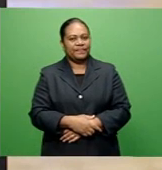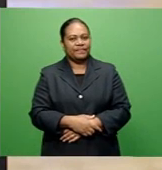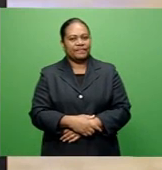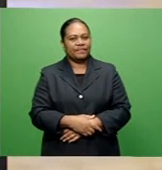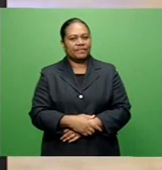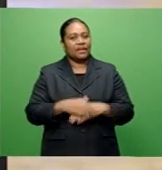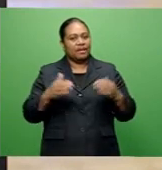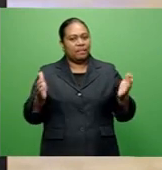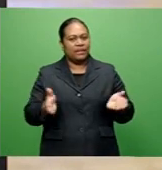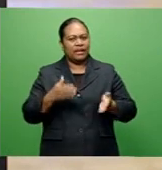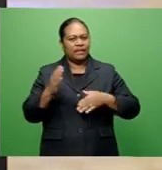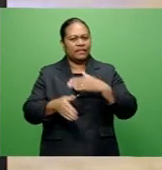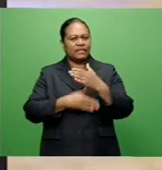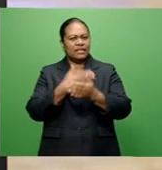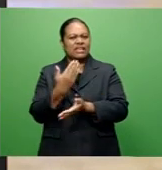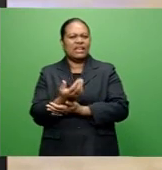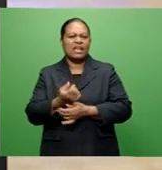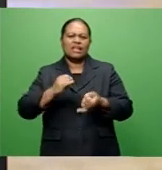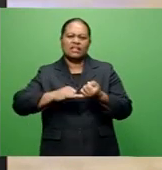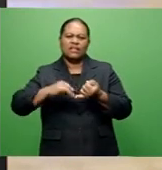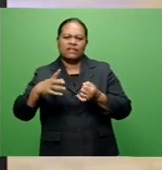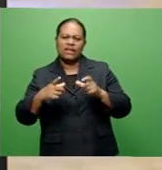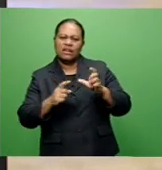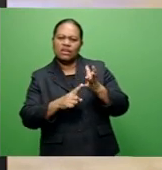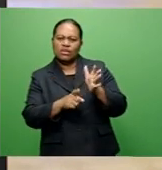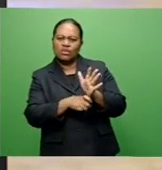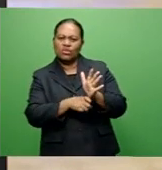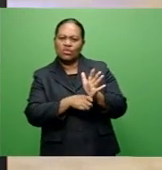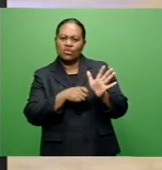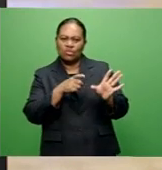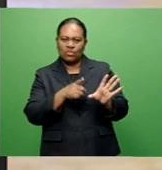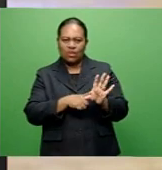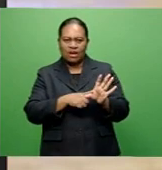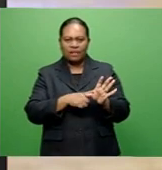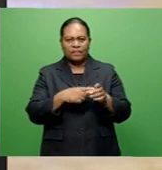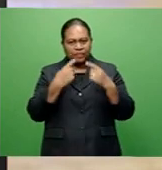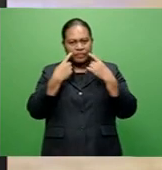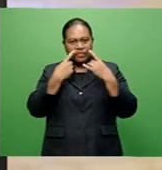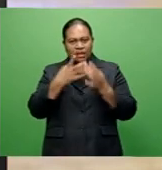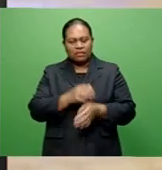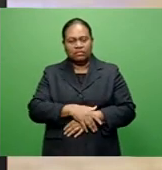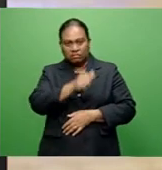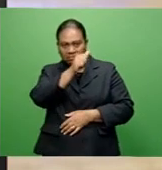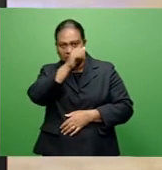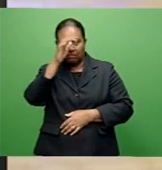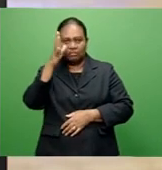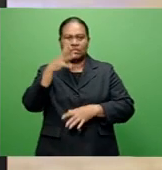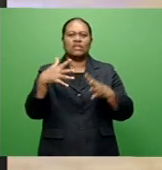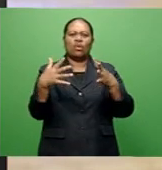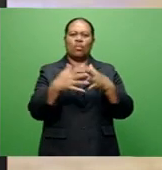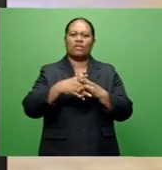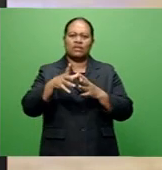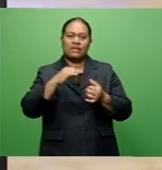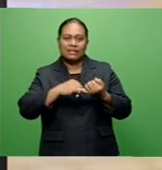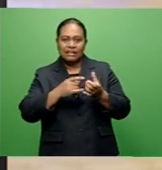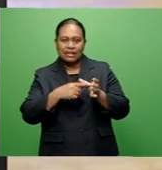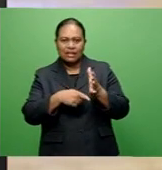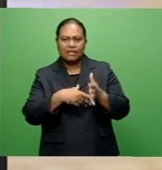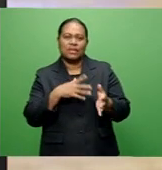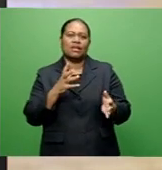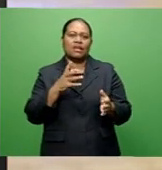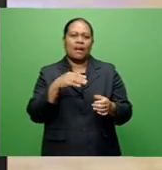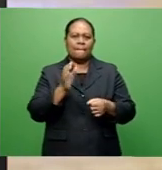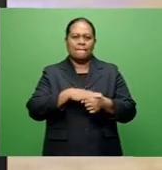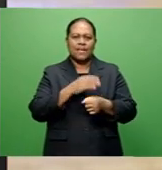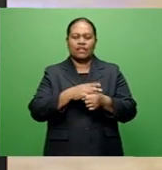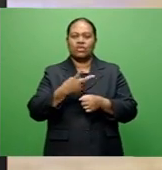In play of the day, Stephen Curry was on fire for the Golden State Warriors on Saturday night, scoring 28 points, knocking